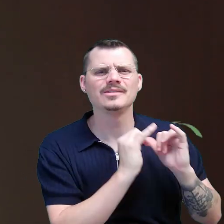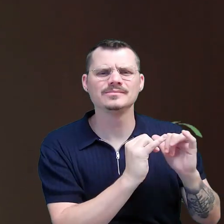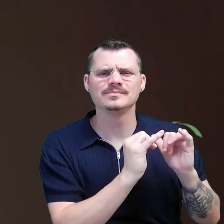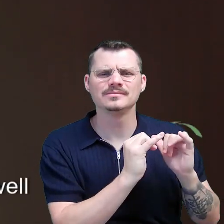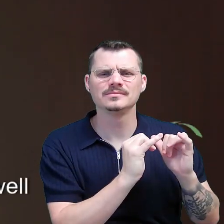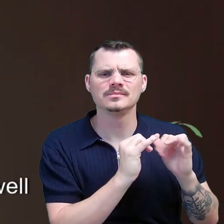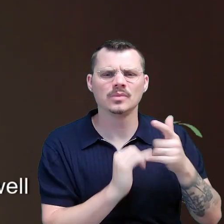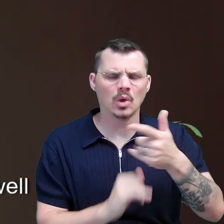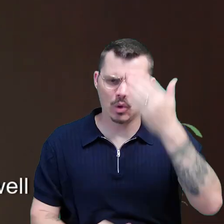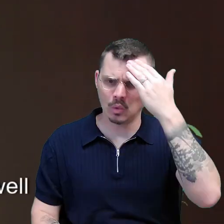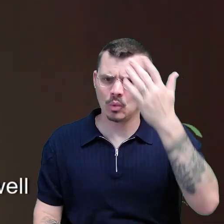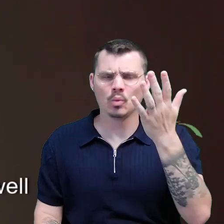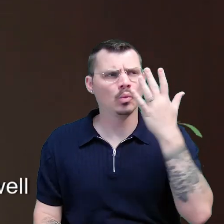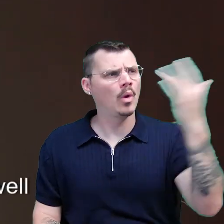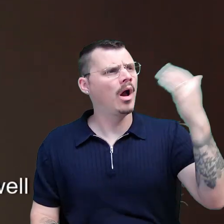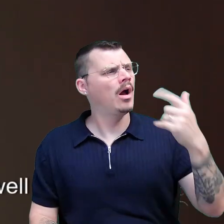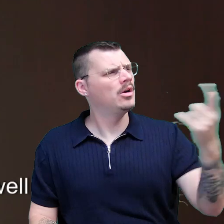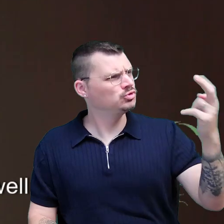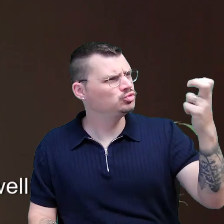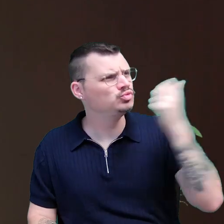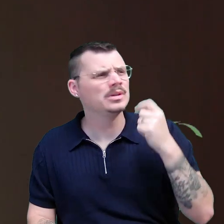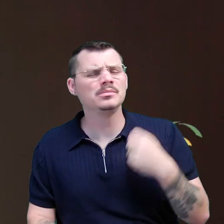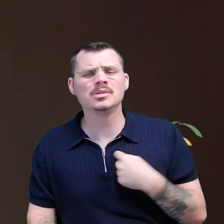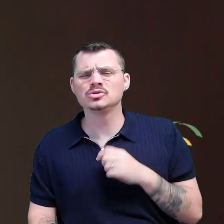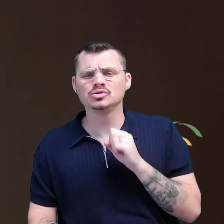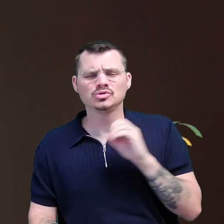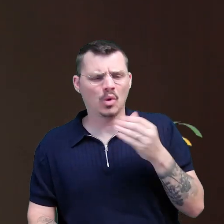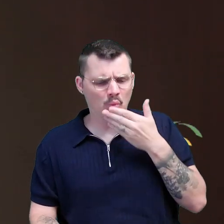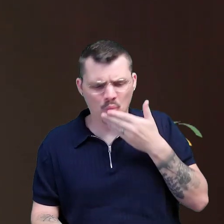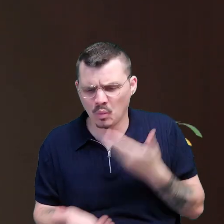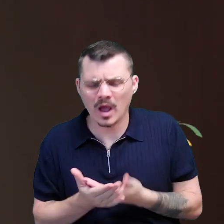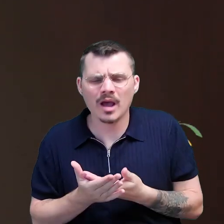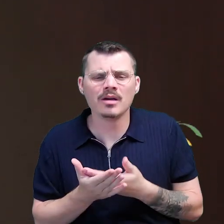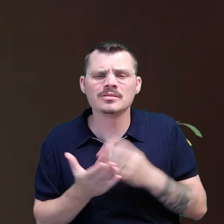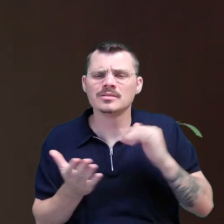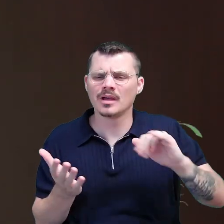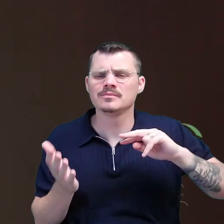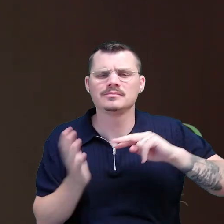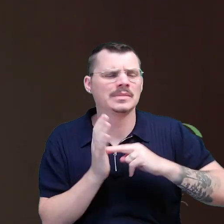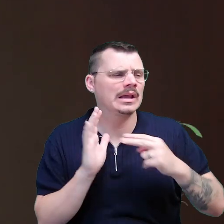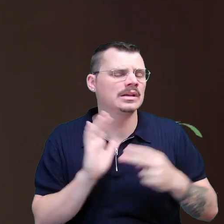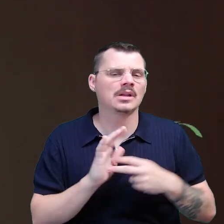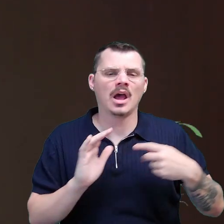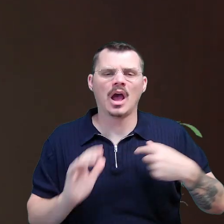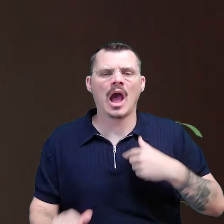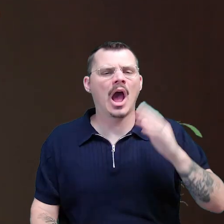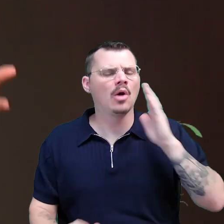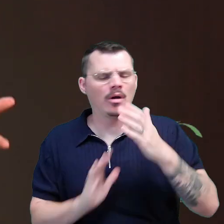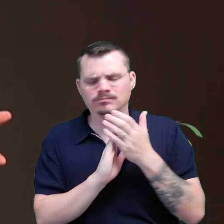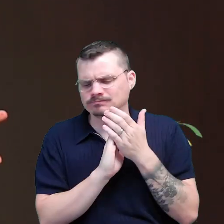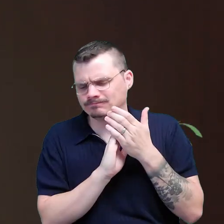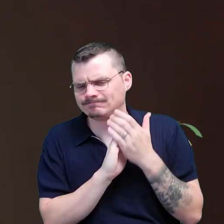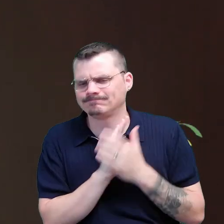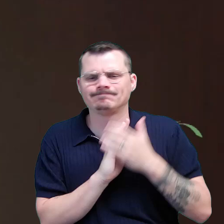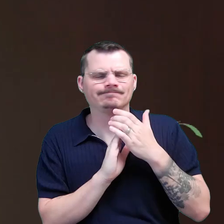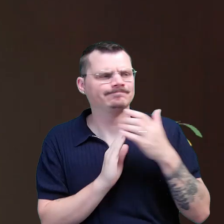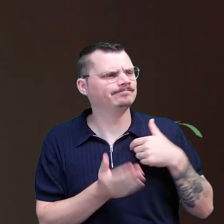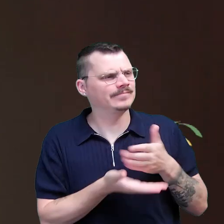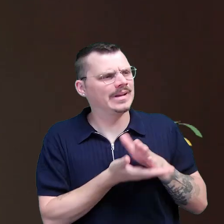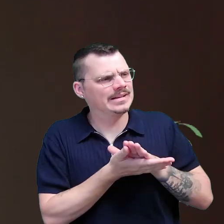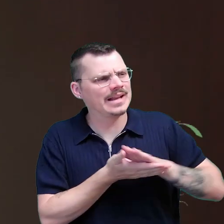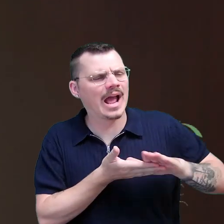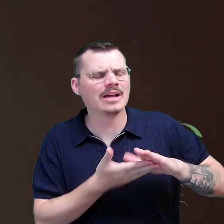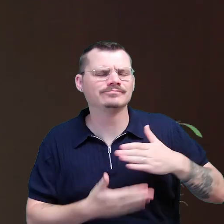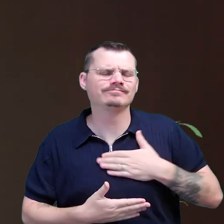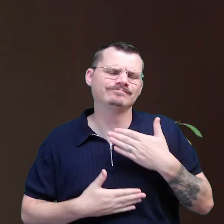Well, because I've been treated so well with my autism, that means I will automatically be a nice,